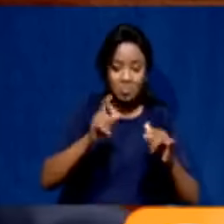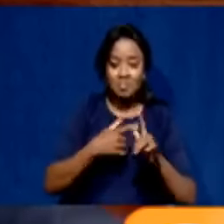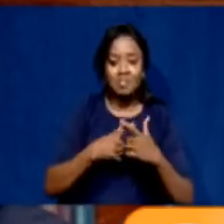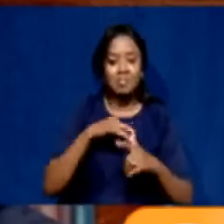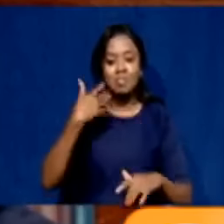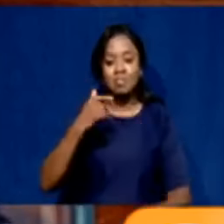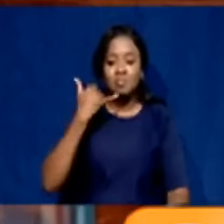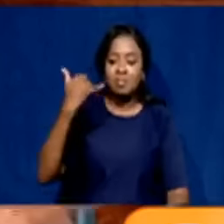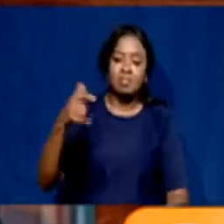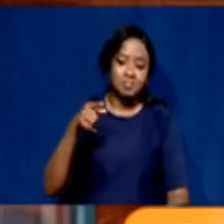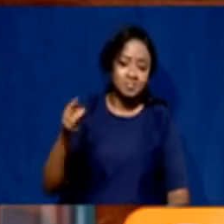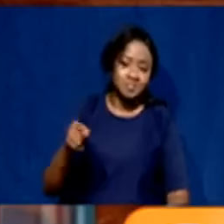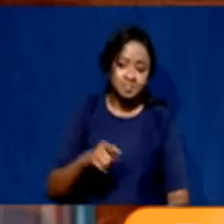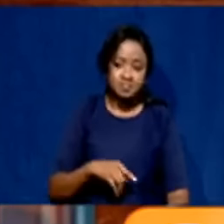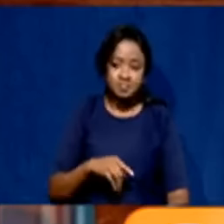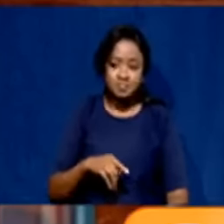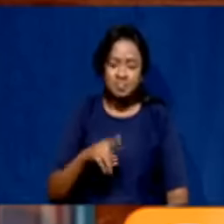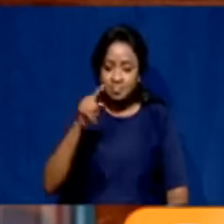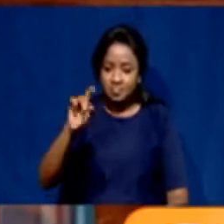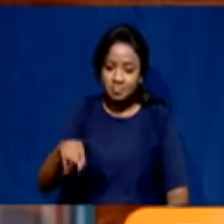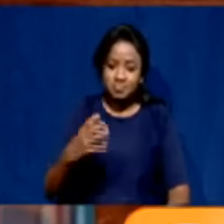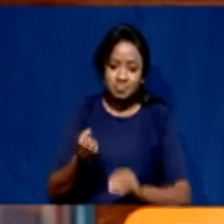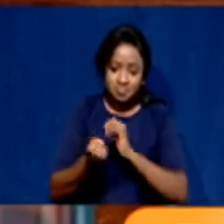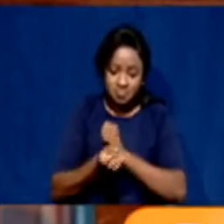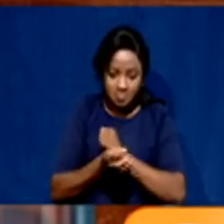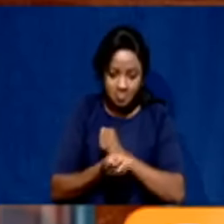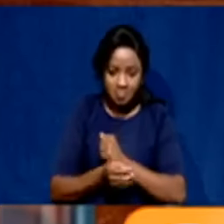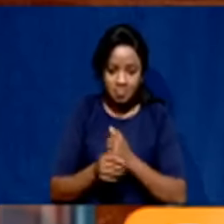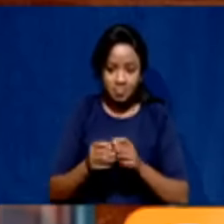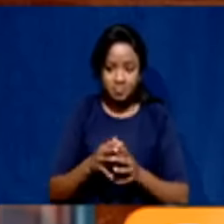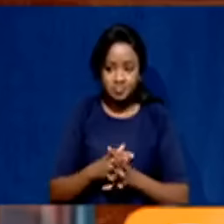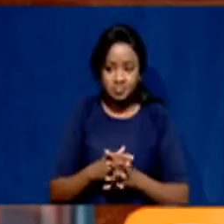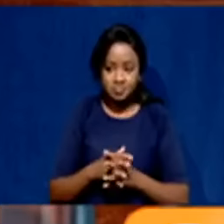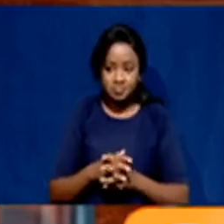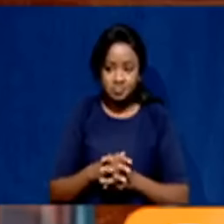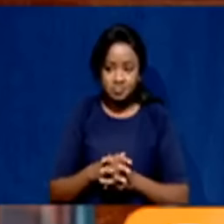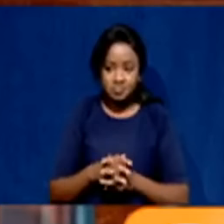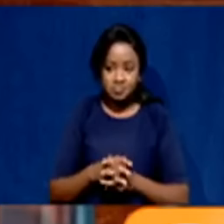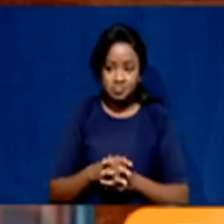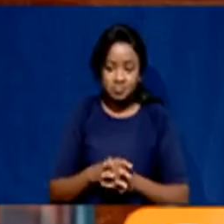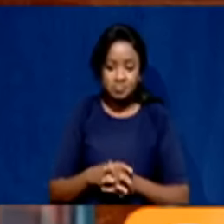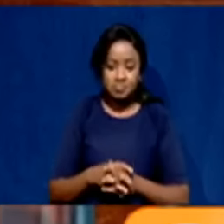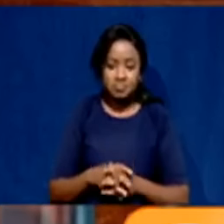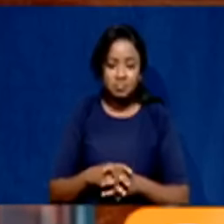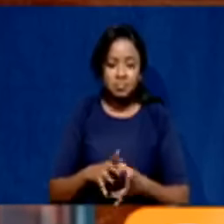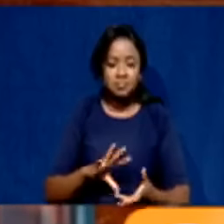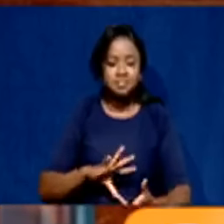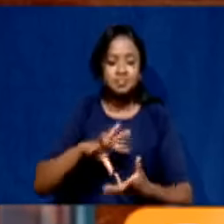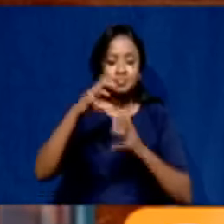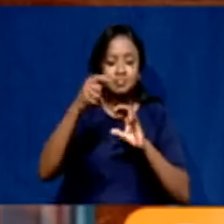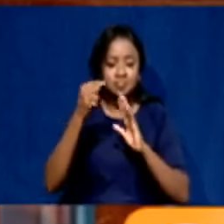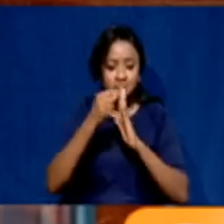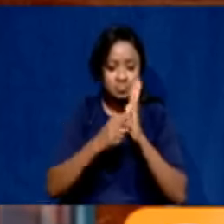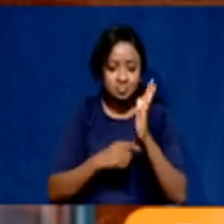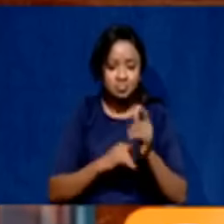chief marketing officer. Who has to go and explain to peasants very complicated economic. Imagine